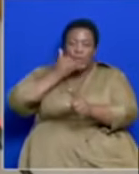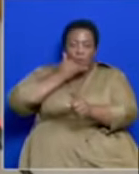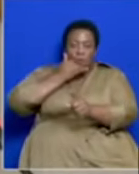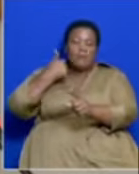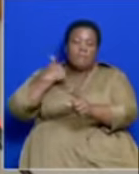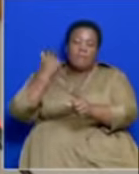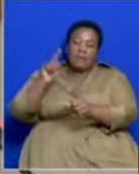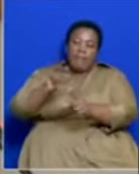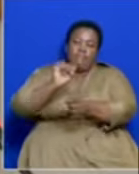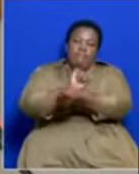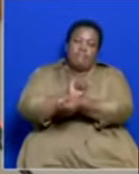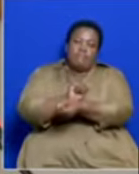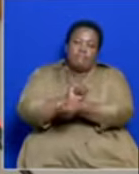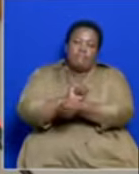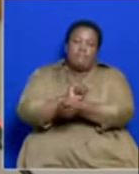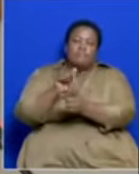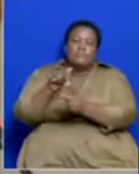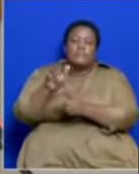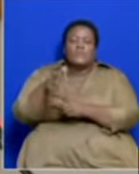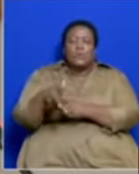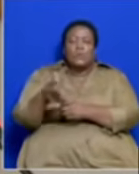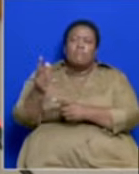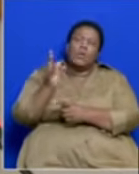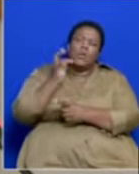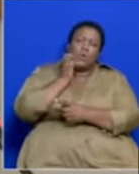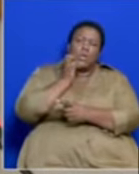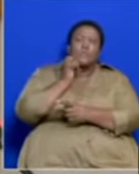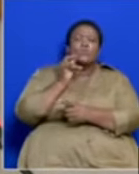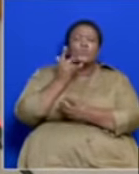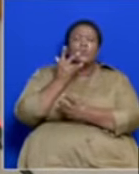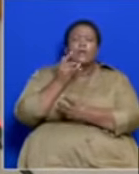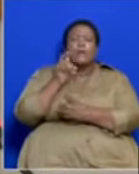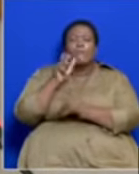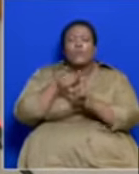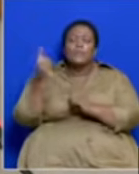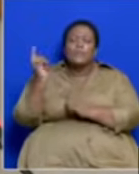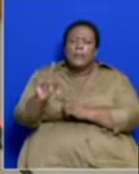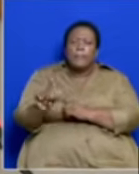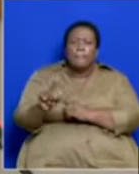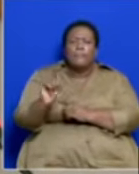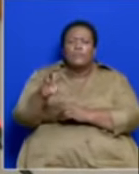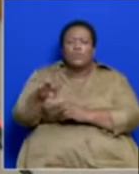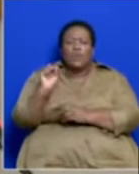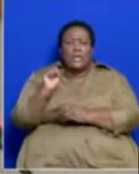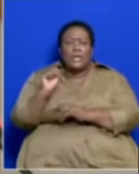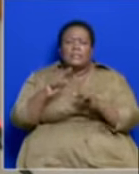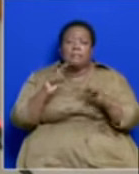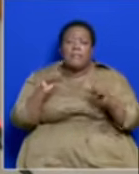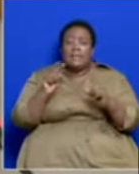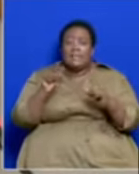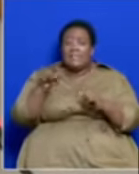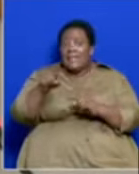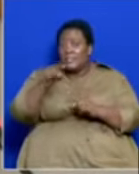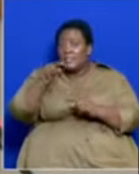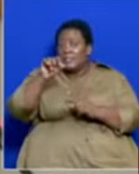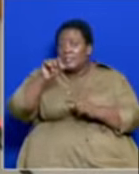had come to the pound to collect the horse and trailers, but it was not Yusuf, but the officer refused